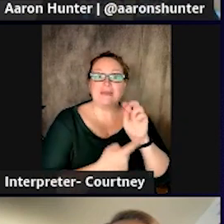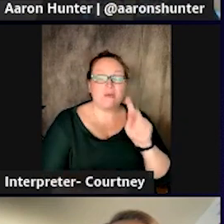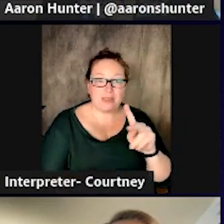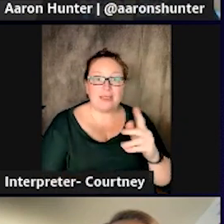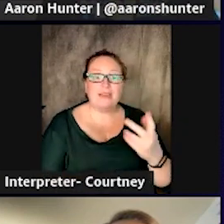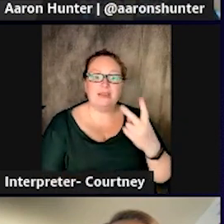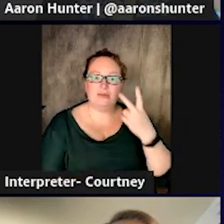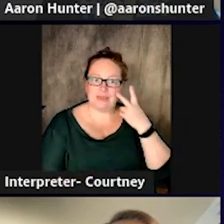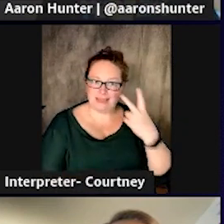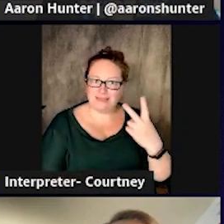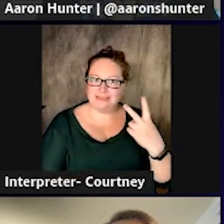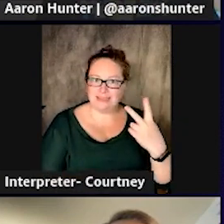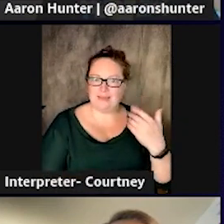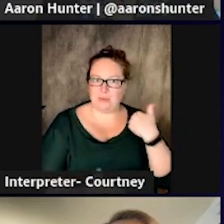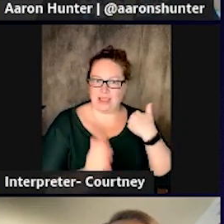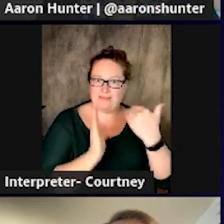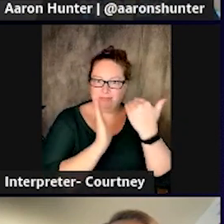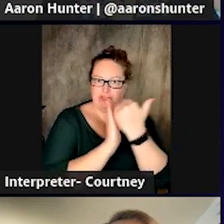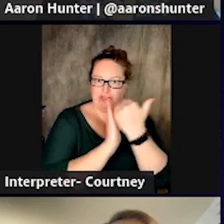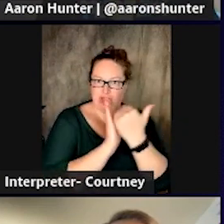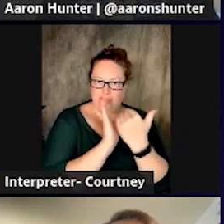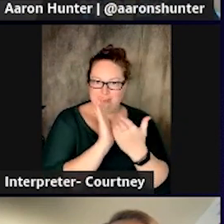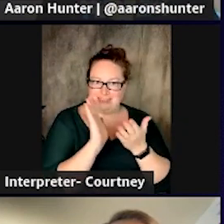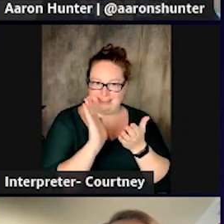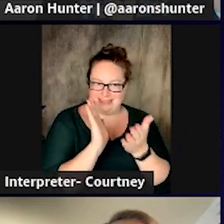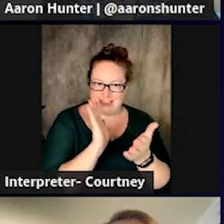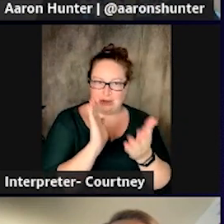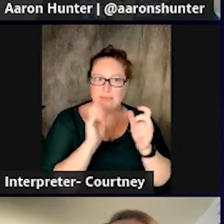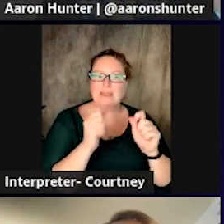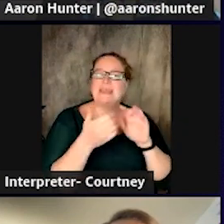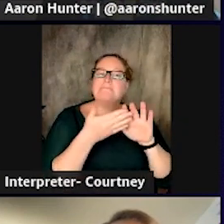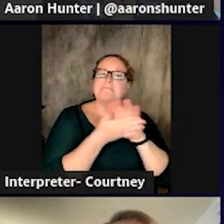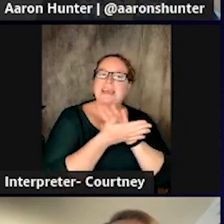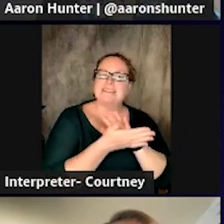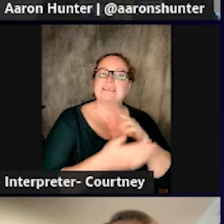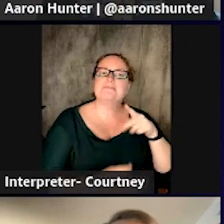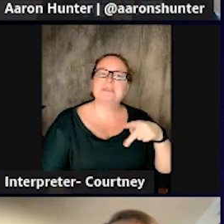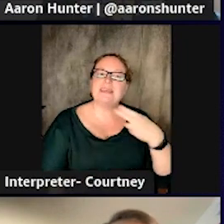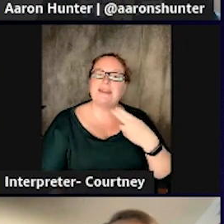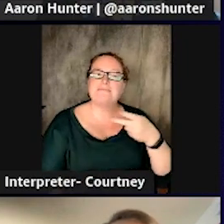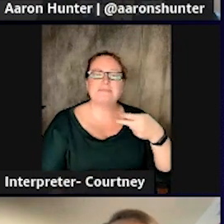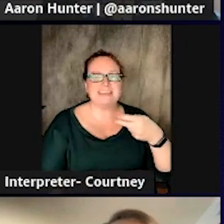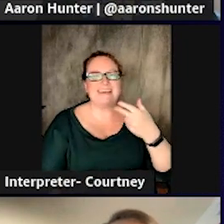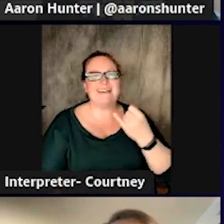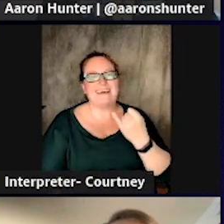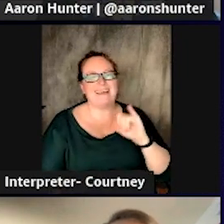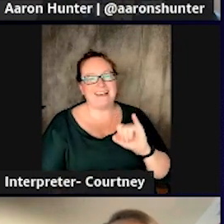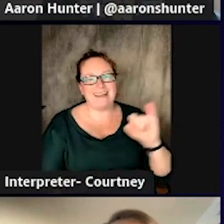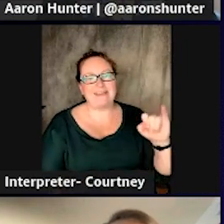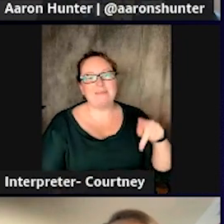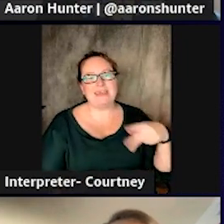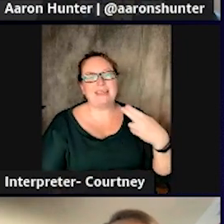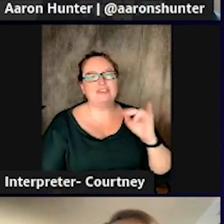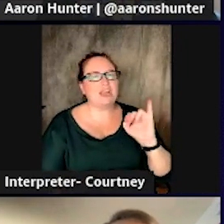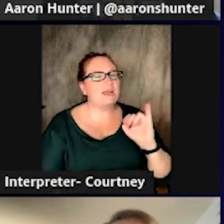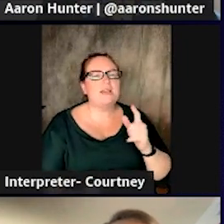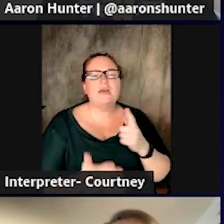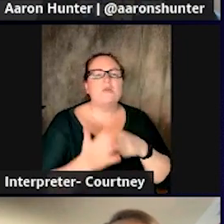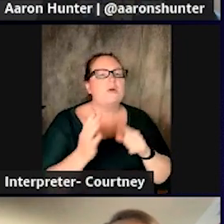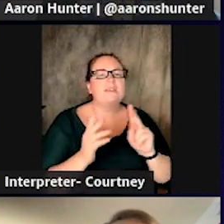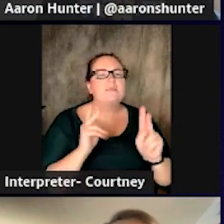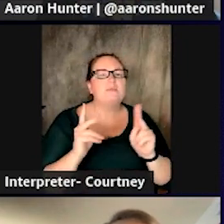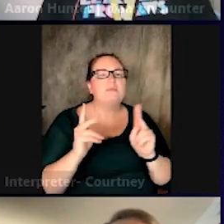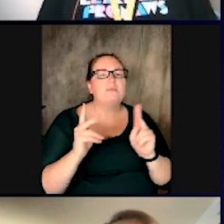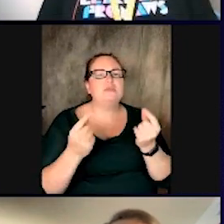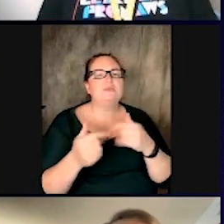logs in there and we're able to mask the PII, PHI. What can people do with it next? if they